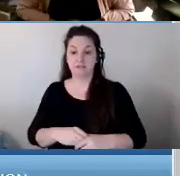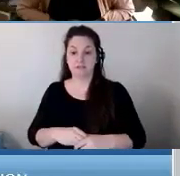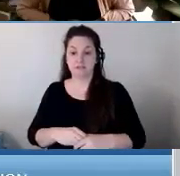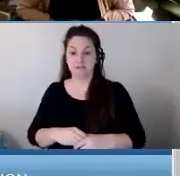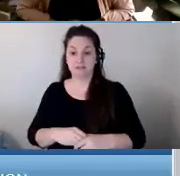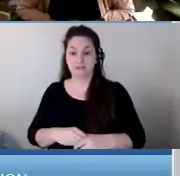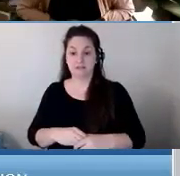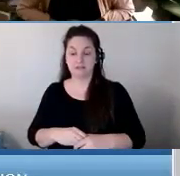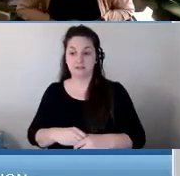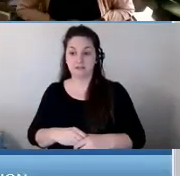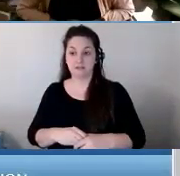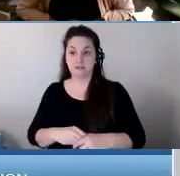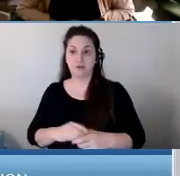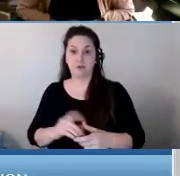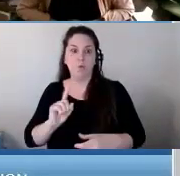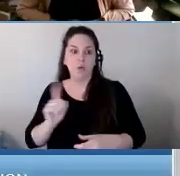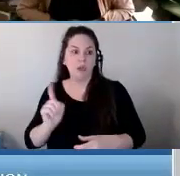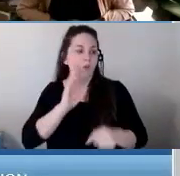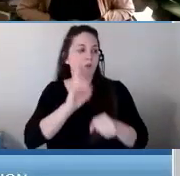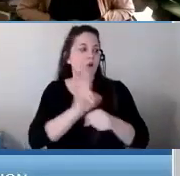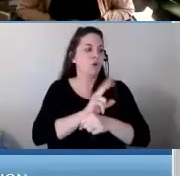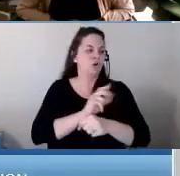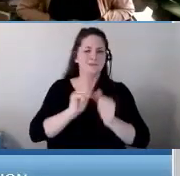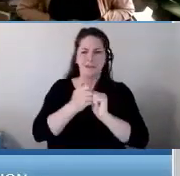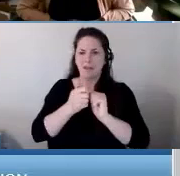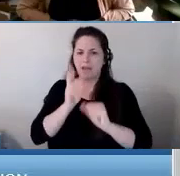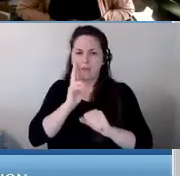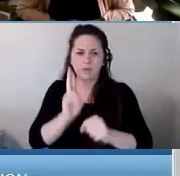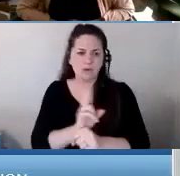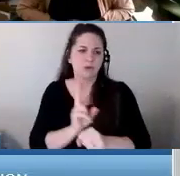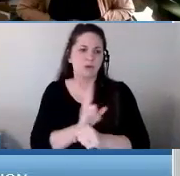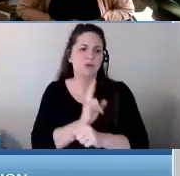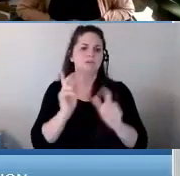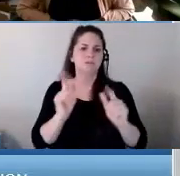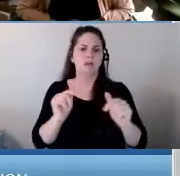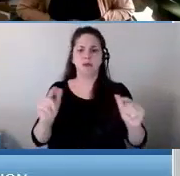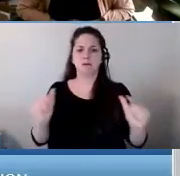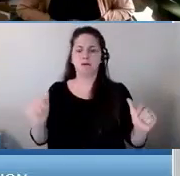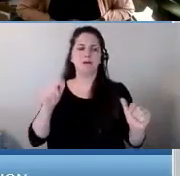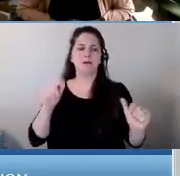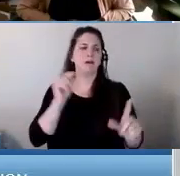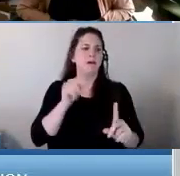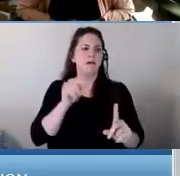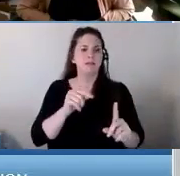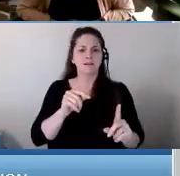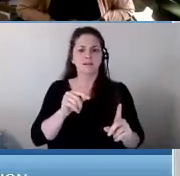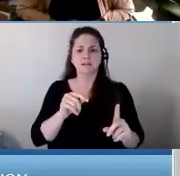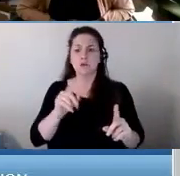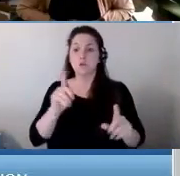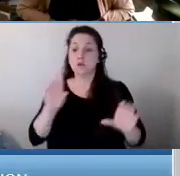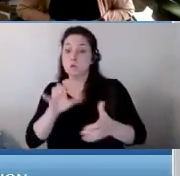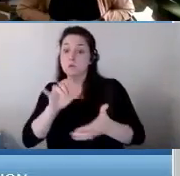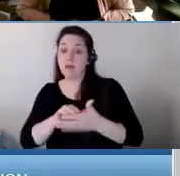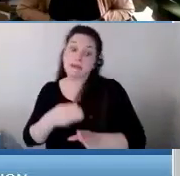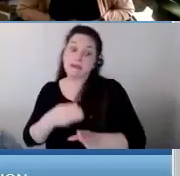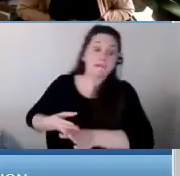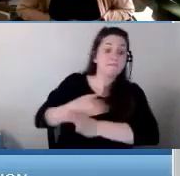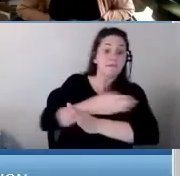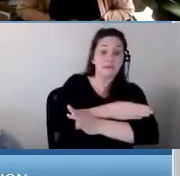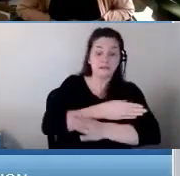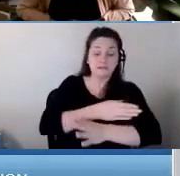where this is going to be used and how, and if this is done in advance,